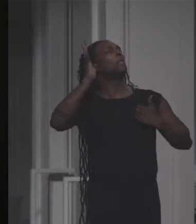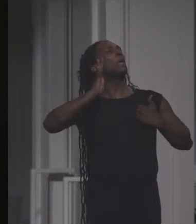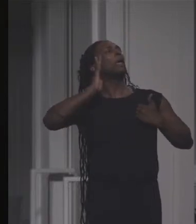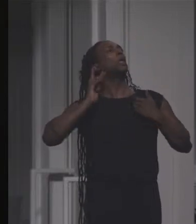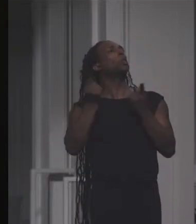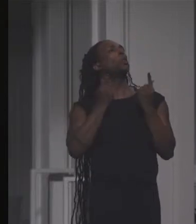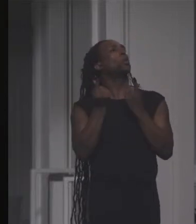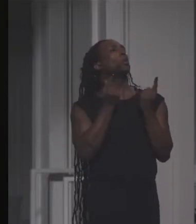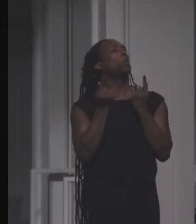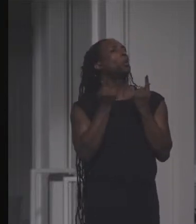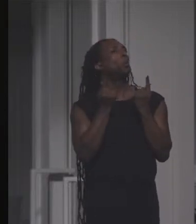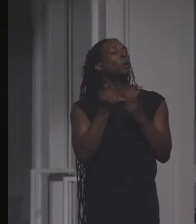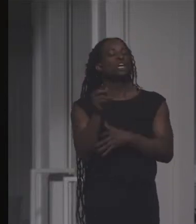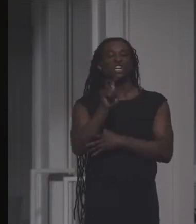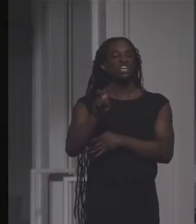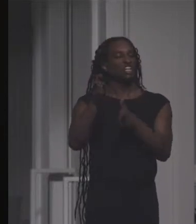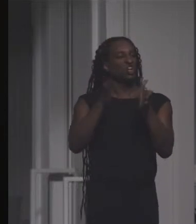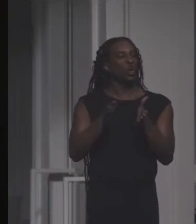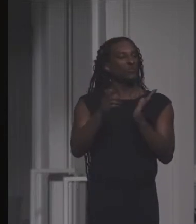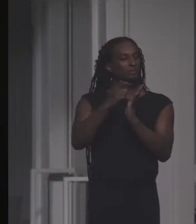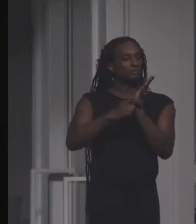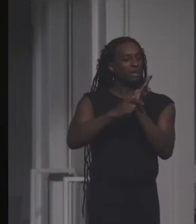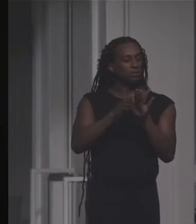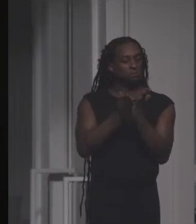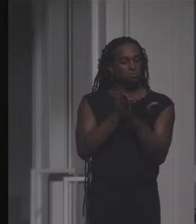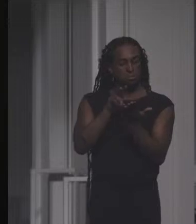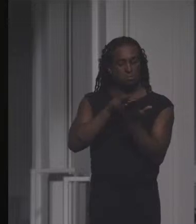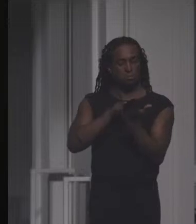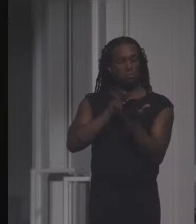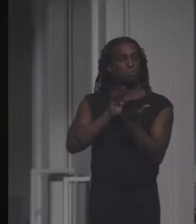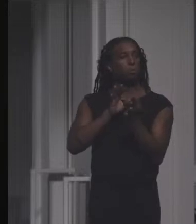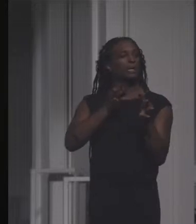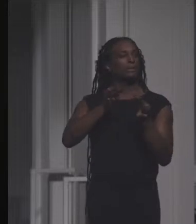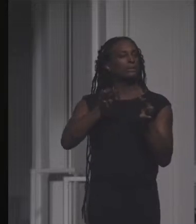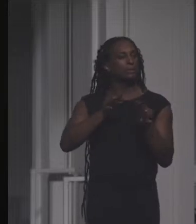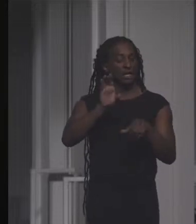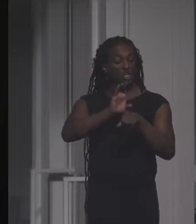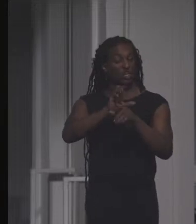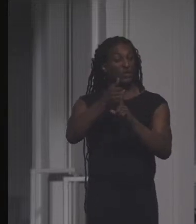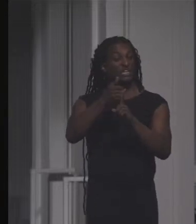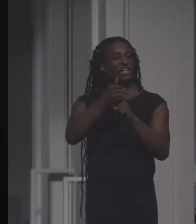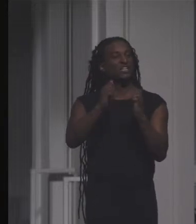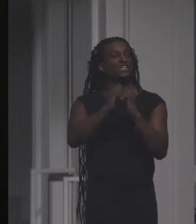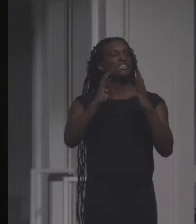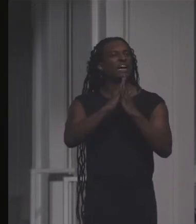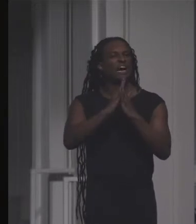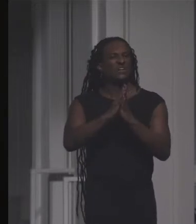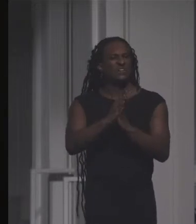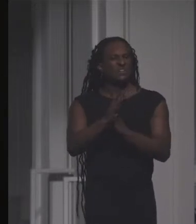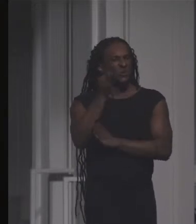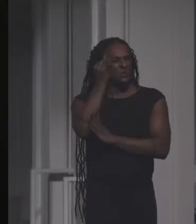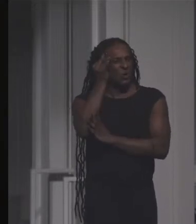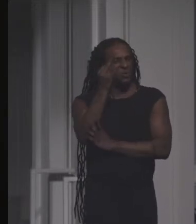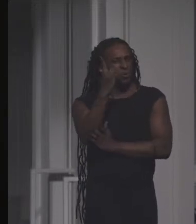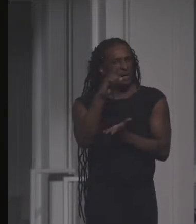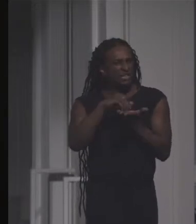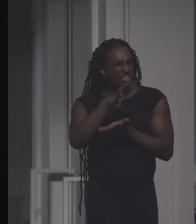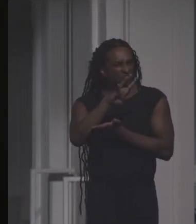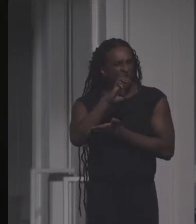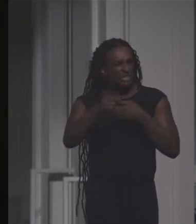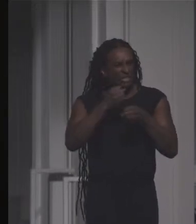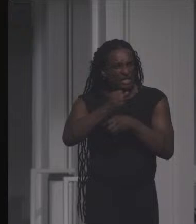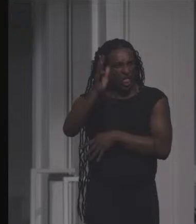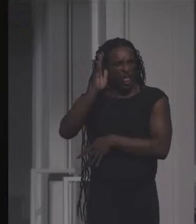The tourist pamphlet I picked up explained that the abbey had been founded nearly 1,400 years ago by a woman